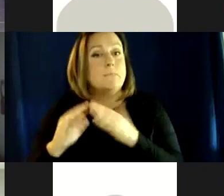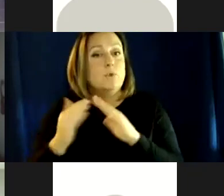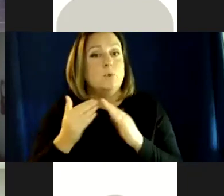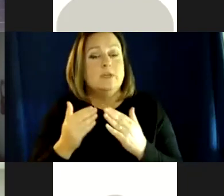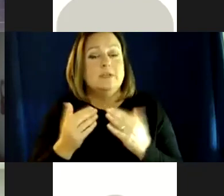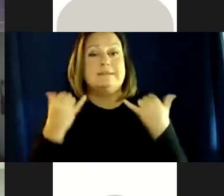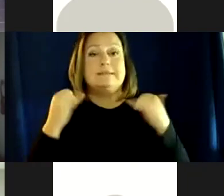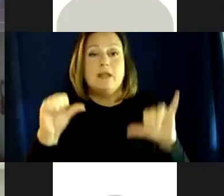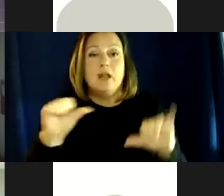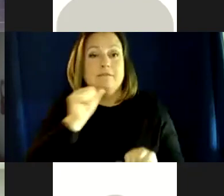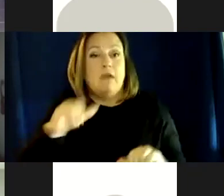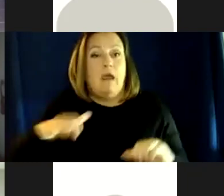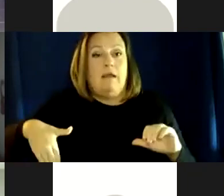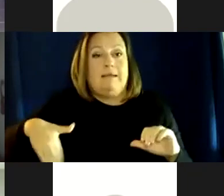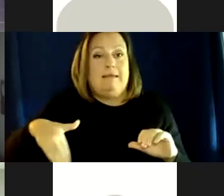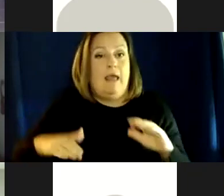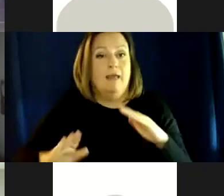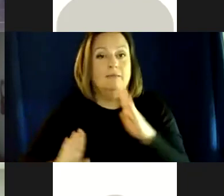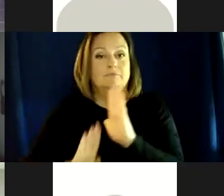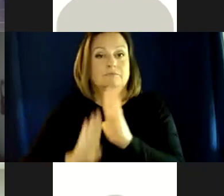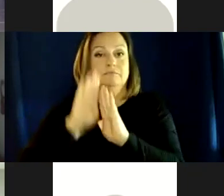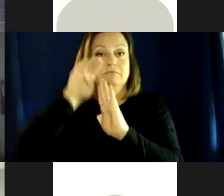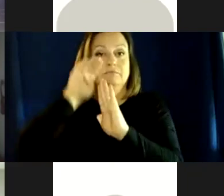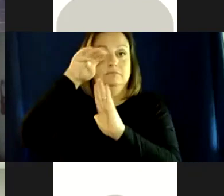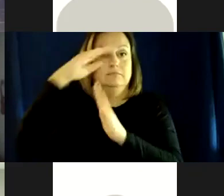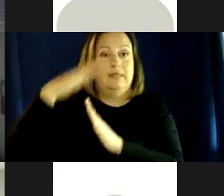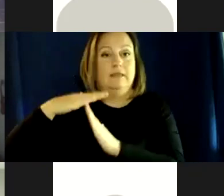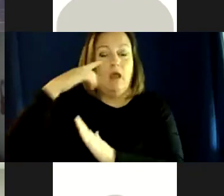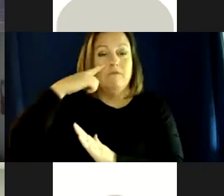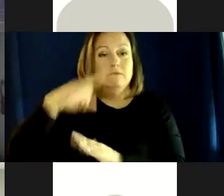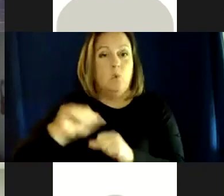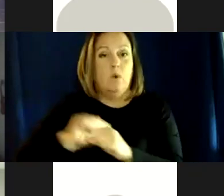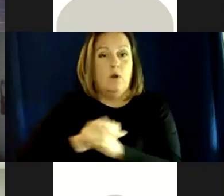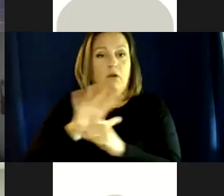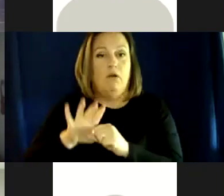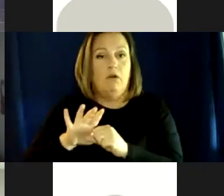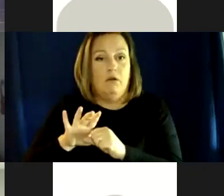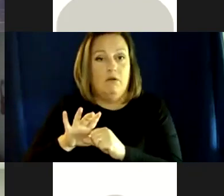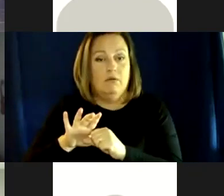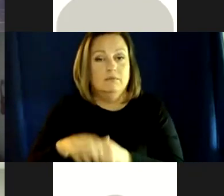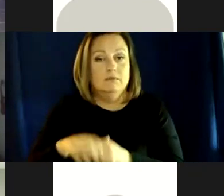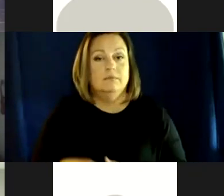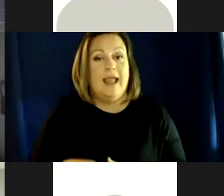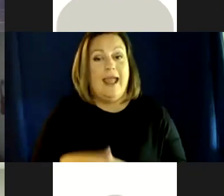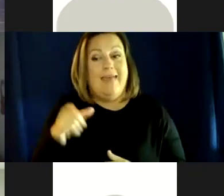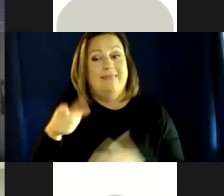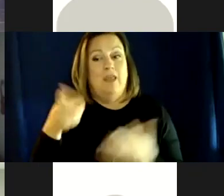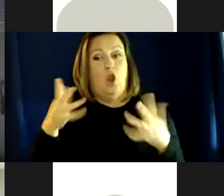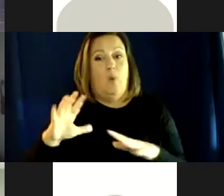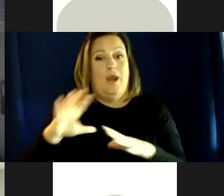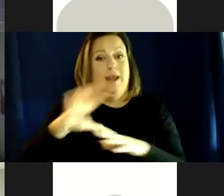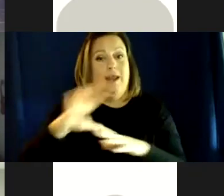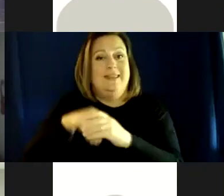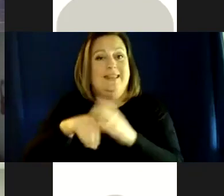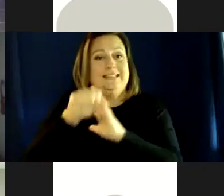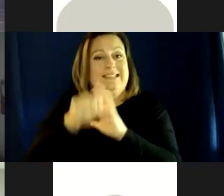their COVID-19 peak. And they are also in states that are actually